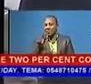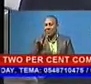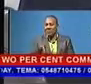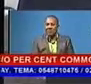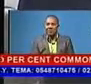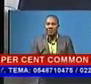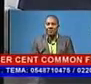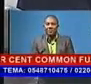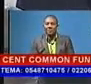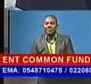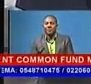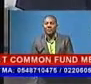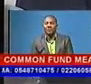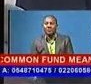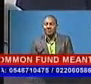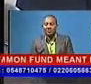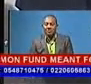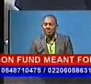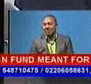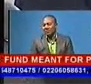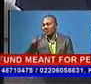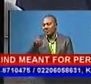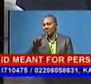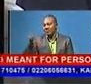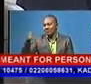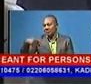11,138. Now I refer your lordship to the proceedings of 24th